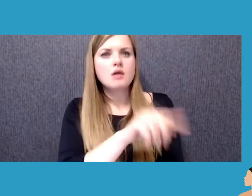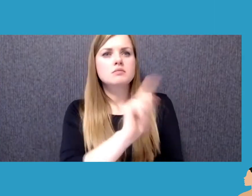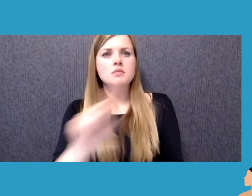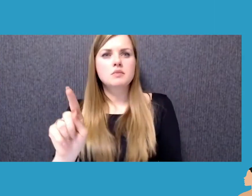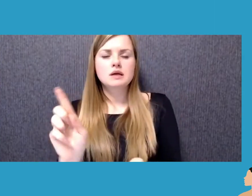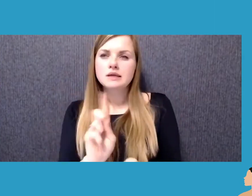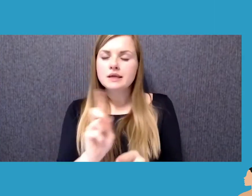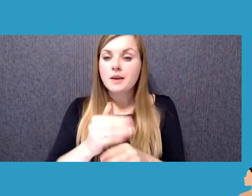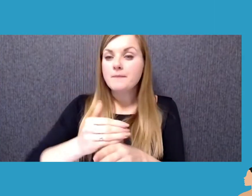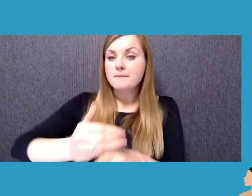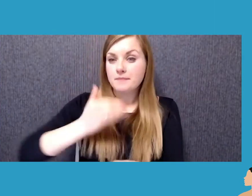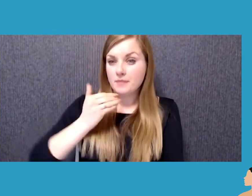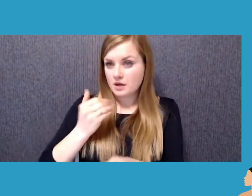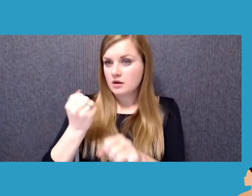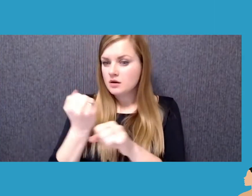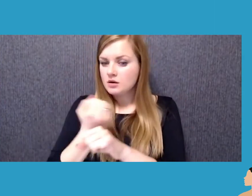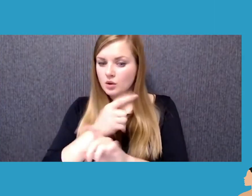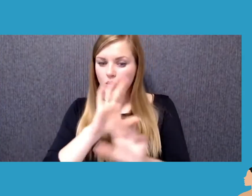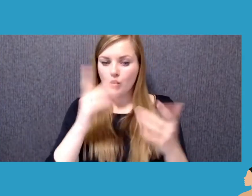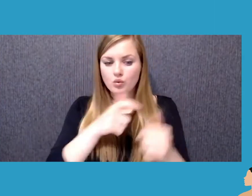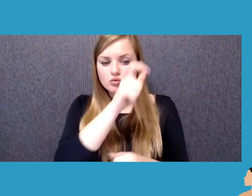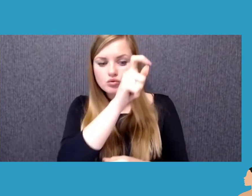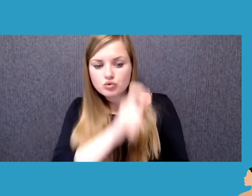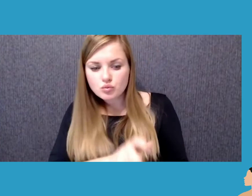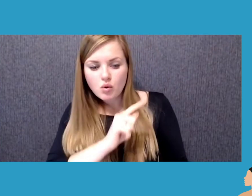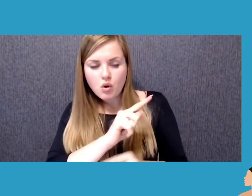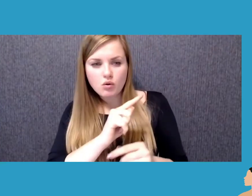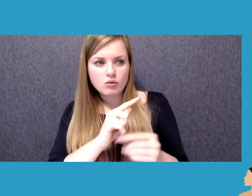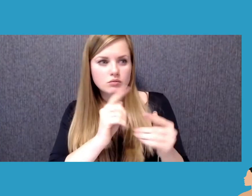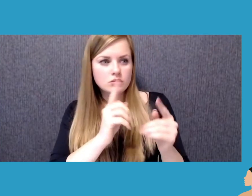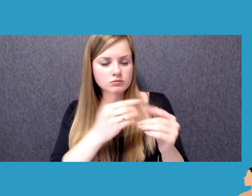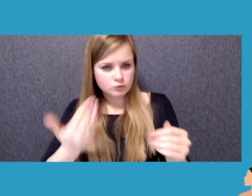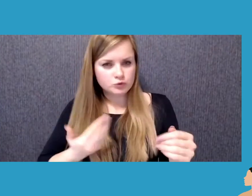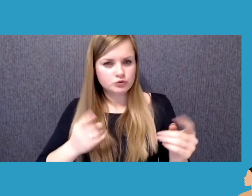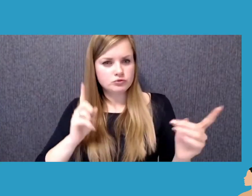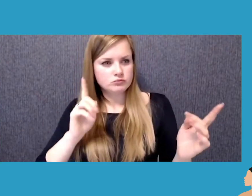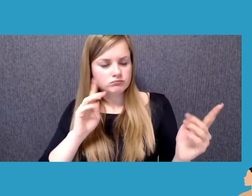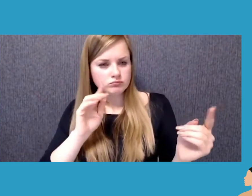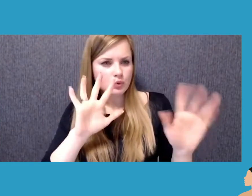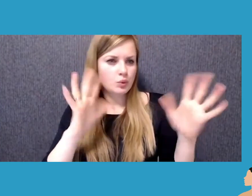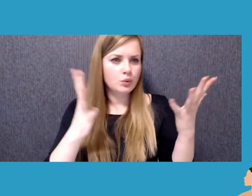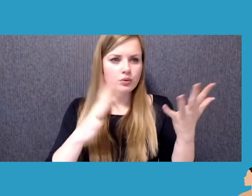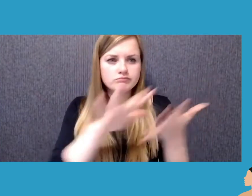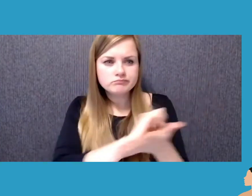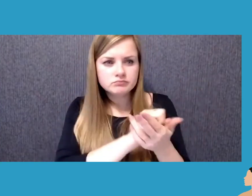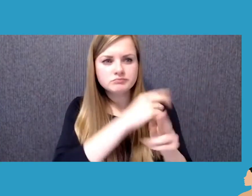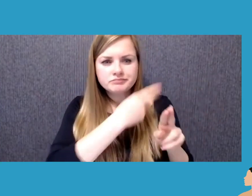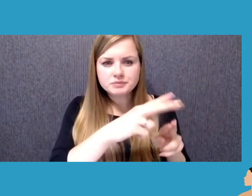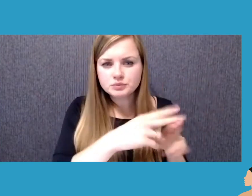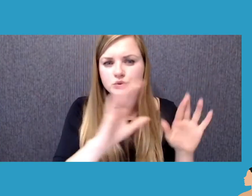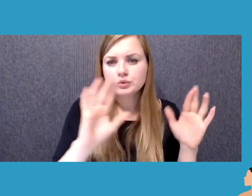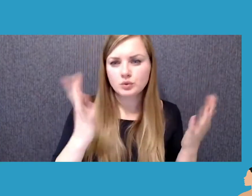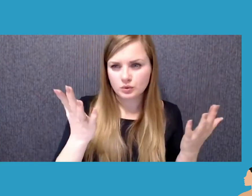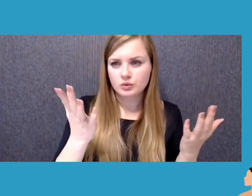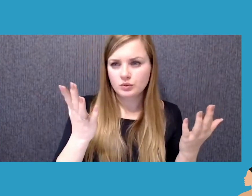need be, in making hate crimes, including verbal hate crimes, untolerated. And I'm